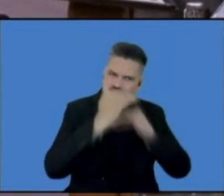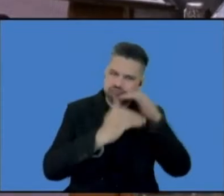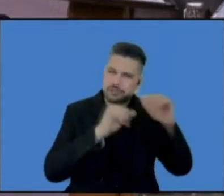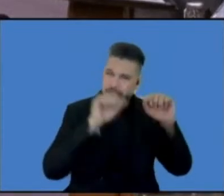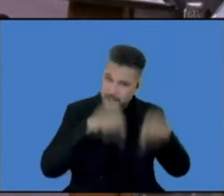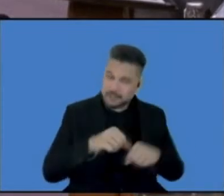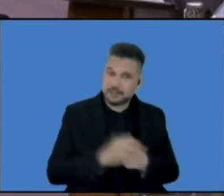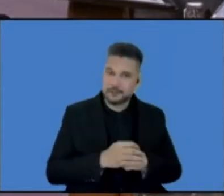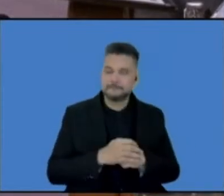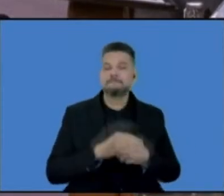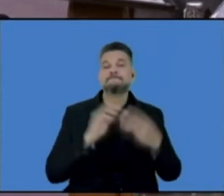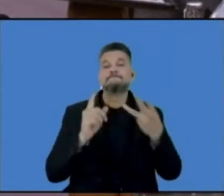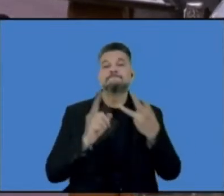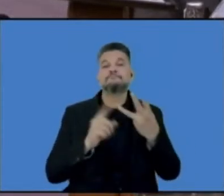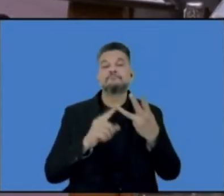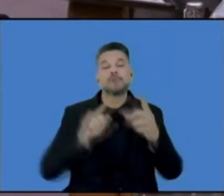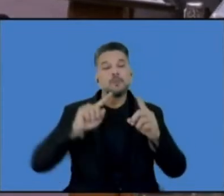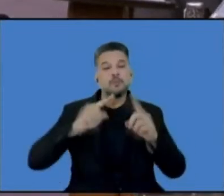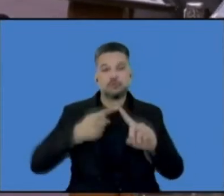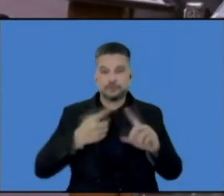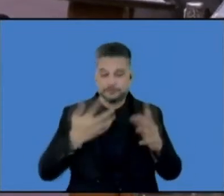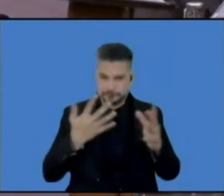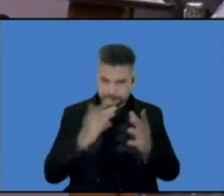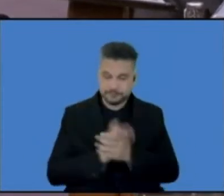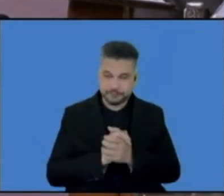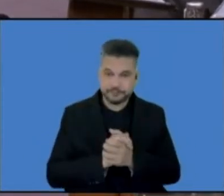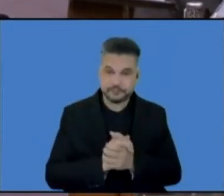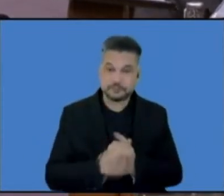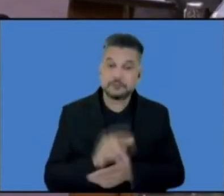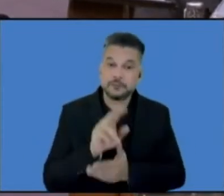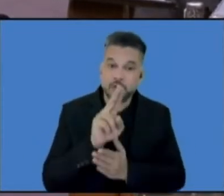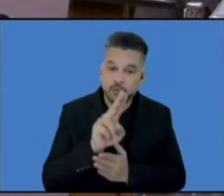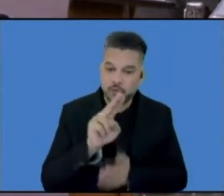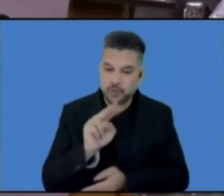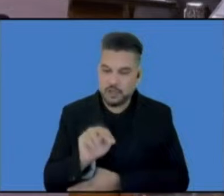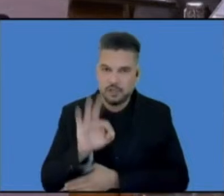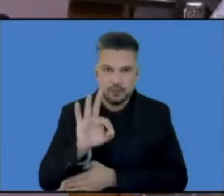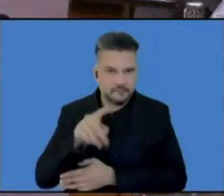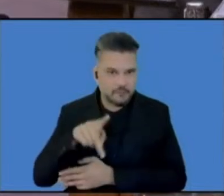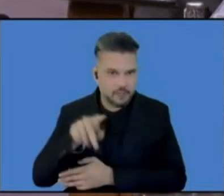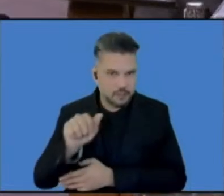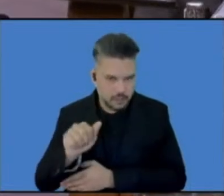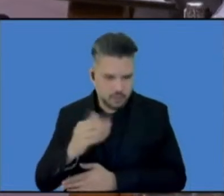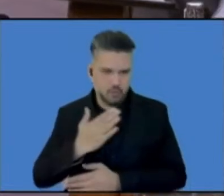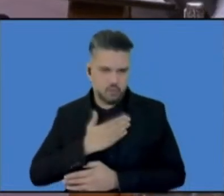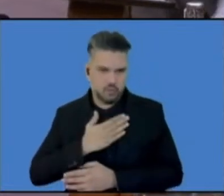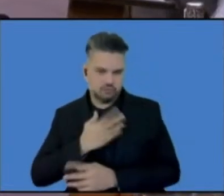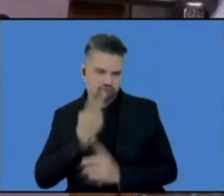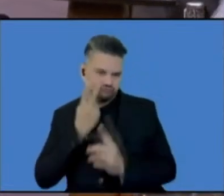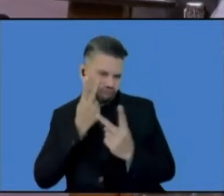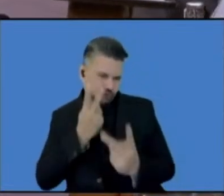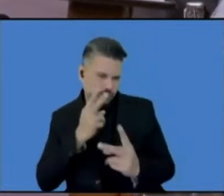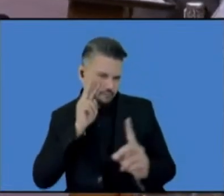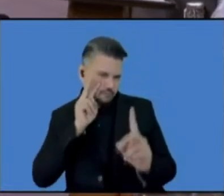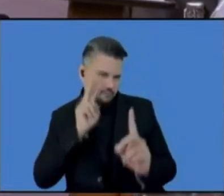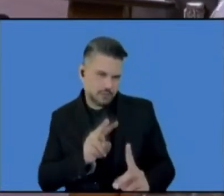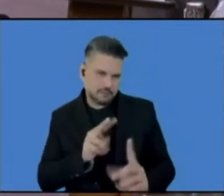that is missing. From UNFPA perspective, it is not only about movement. It's